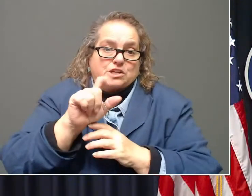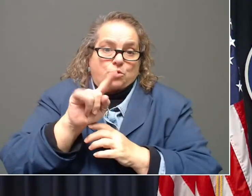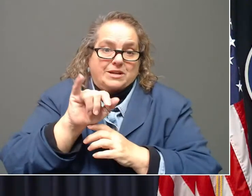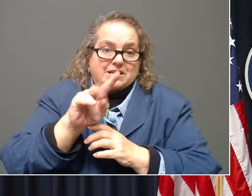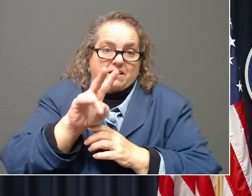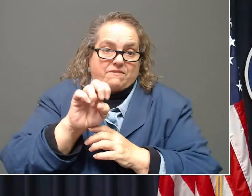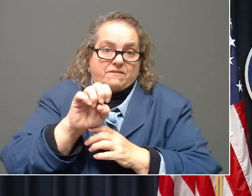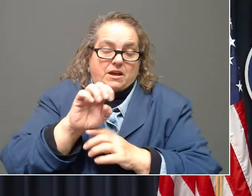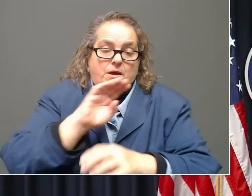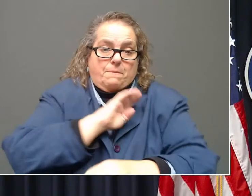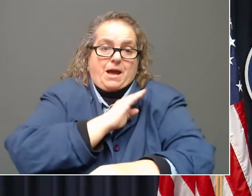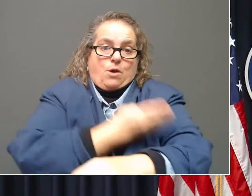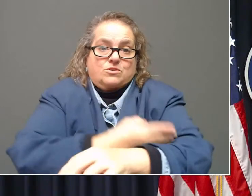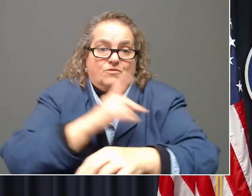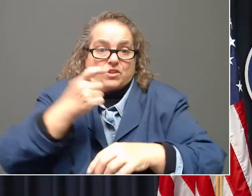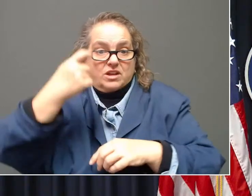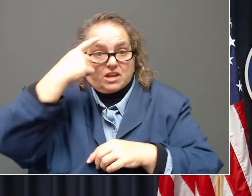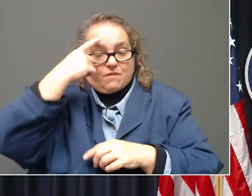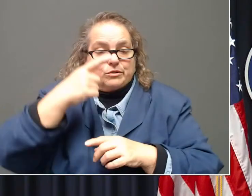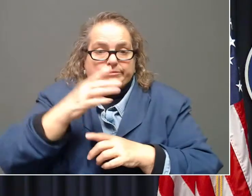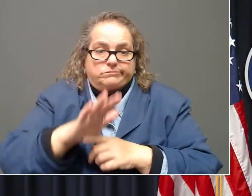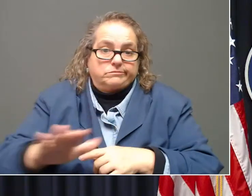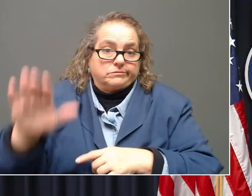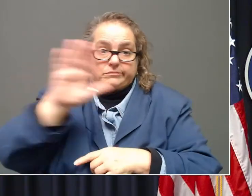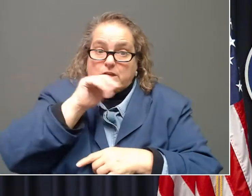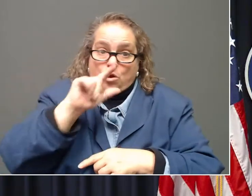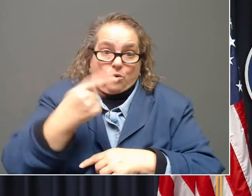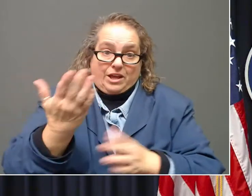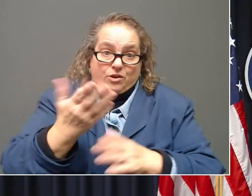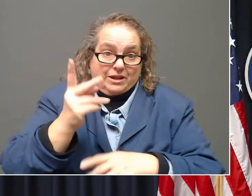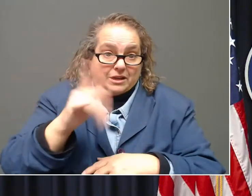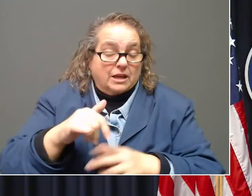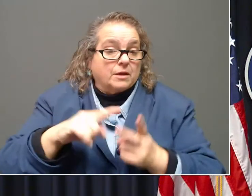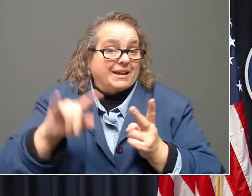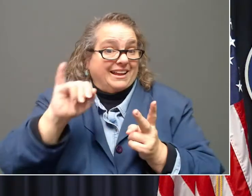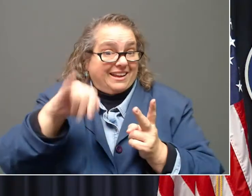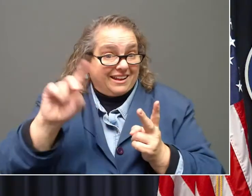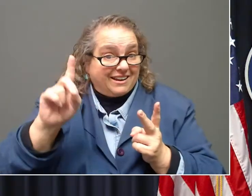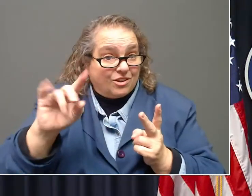Chad Hedrick from WKYT.